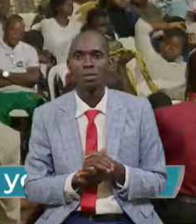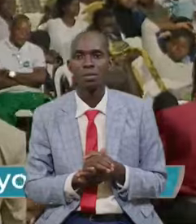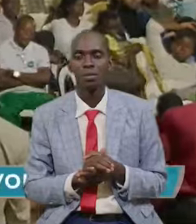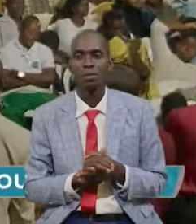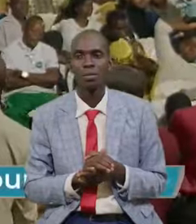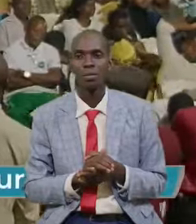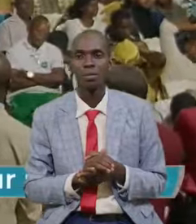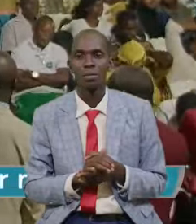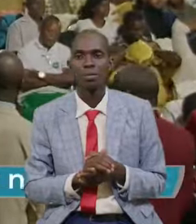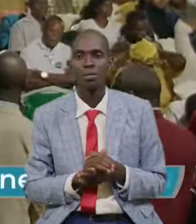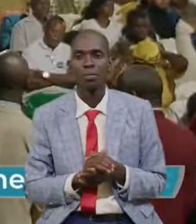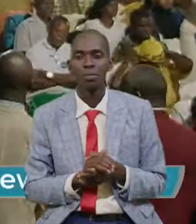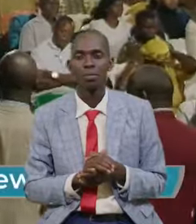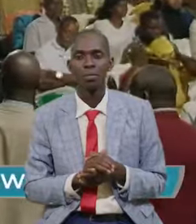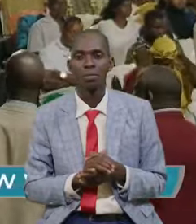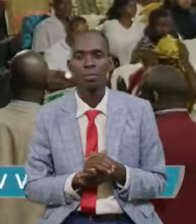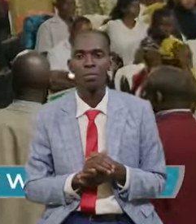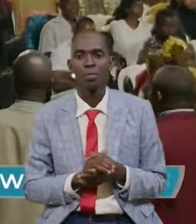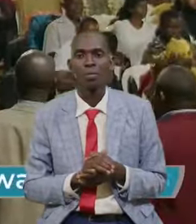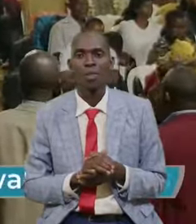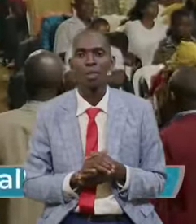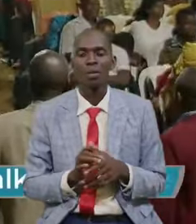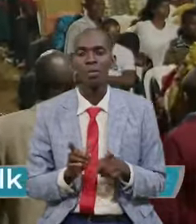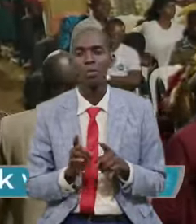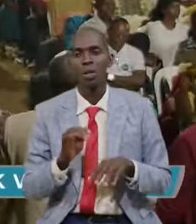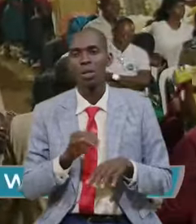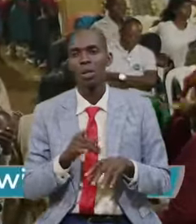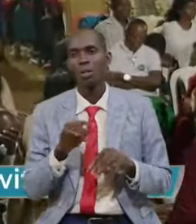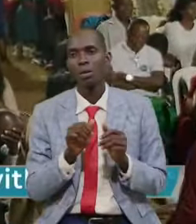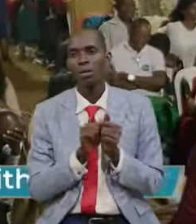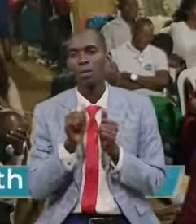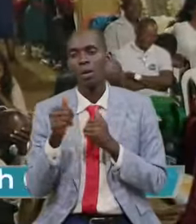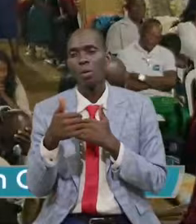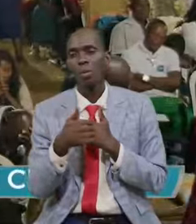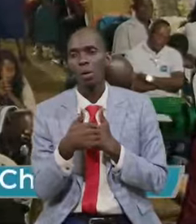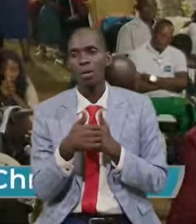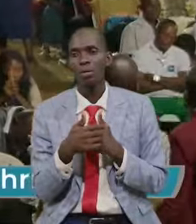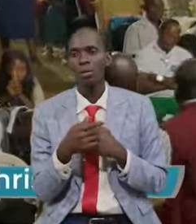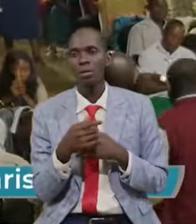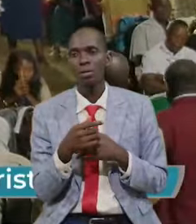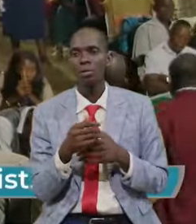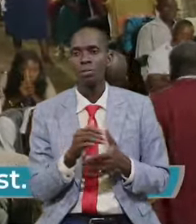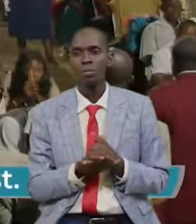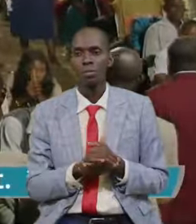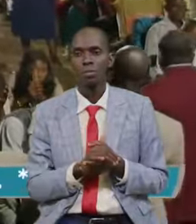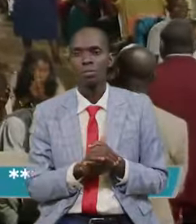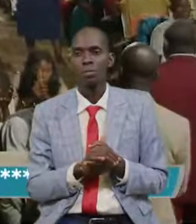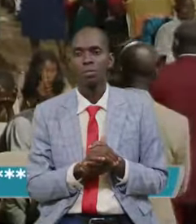At the far back, just wave the white flag. I'll see you. Oh, thank you very